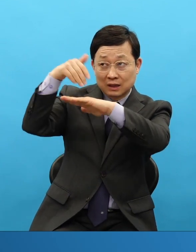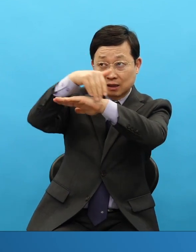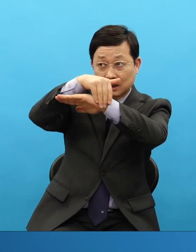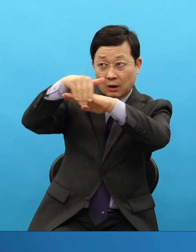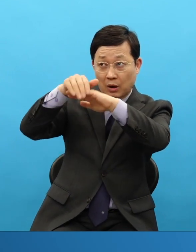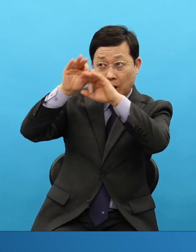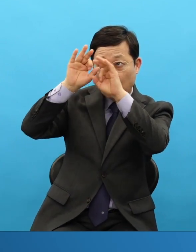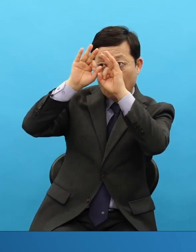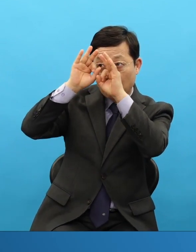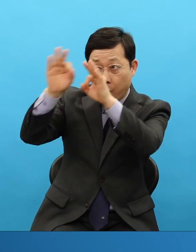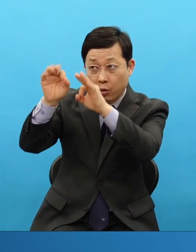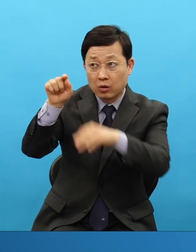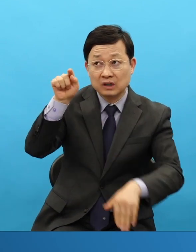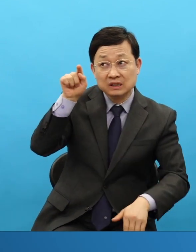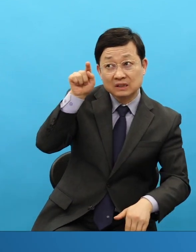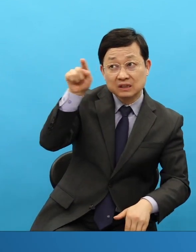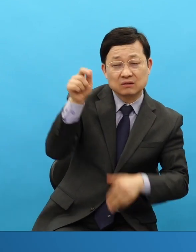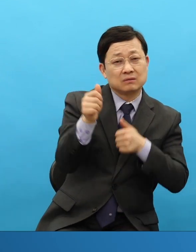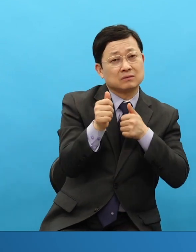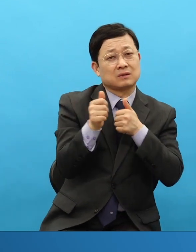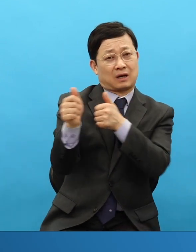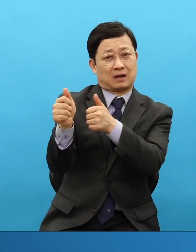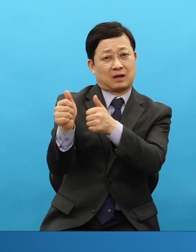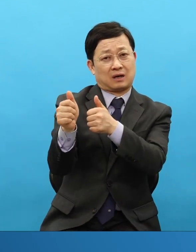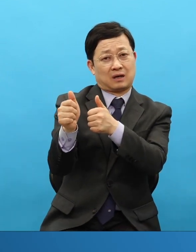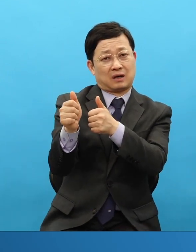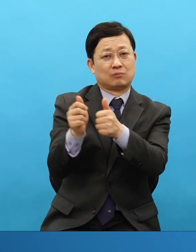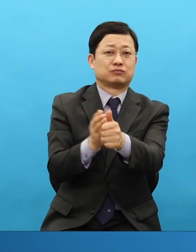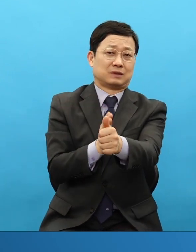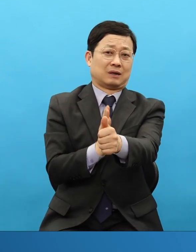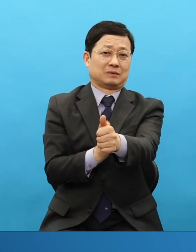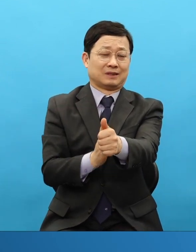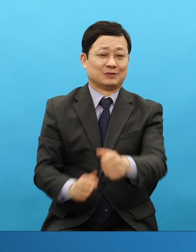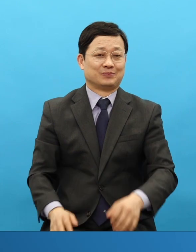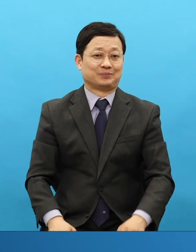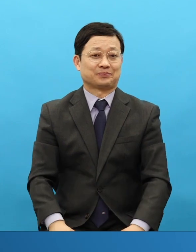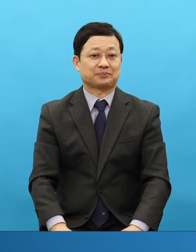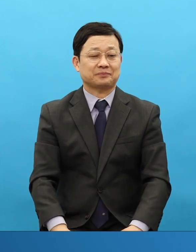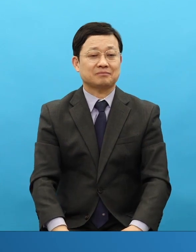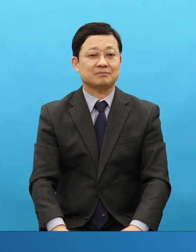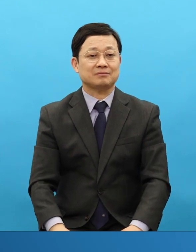people and missionaries, you must follow God's absolute plan.